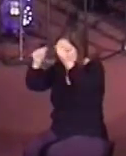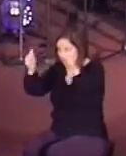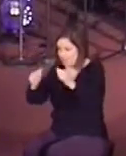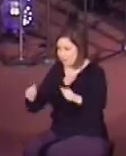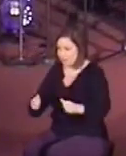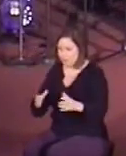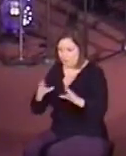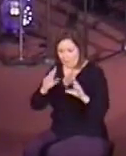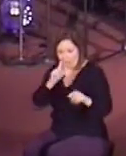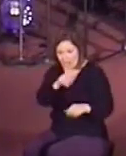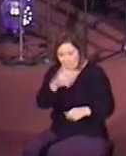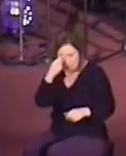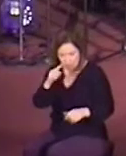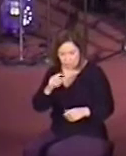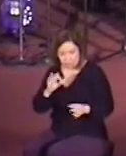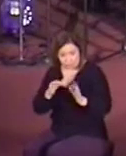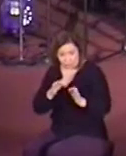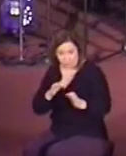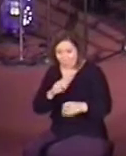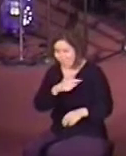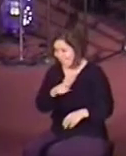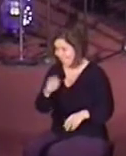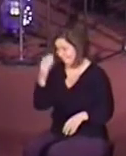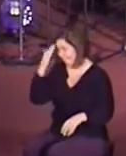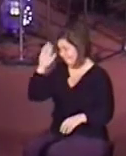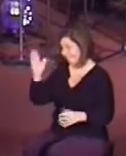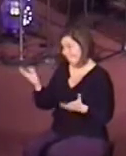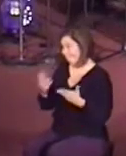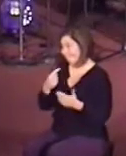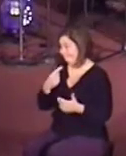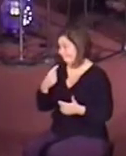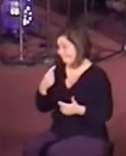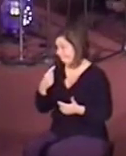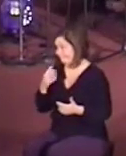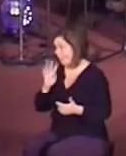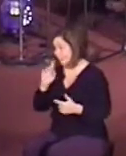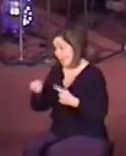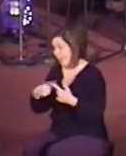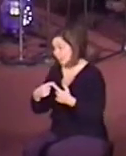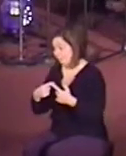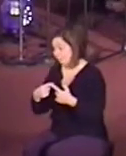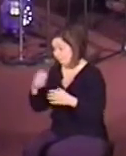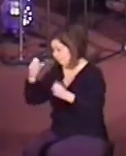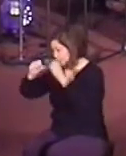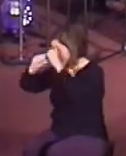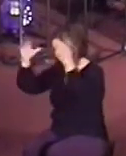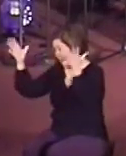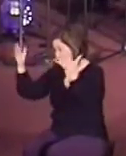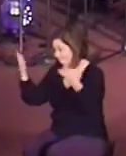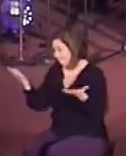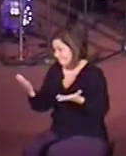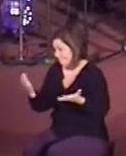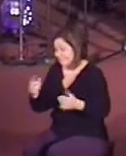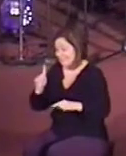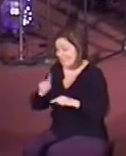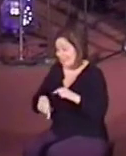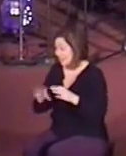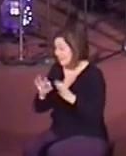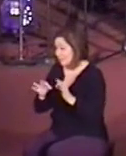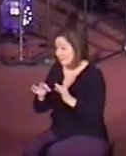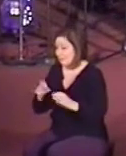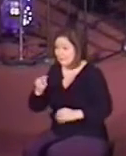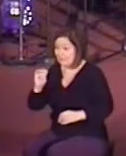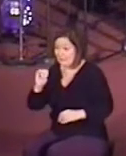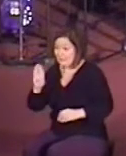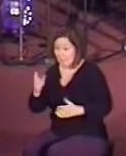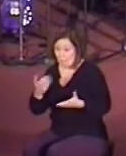dream, and they said, "We don't know even what you dreamed, let alone be able to give you the interpretation." And so he was going to kill them all. I mean,